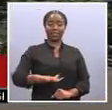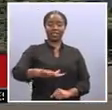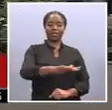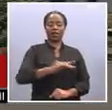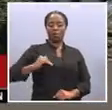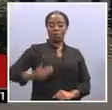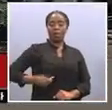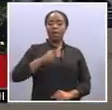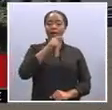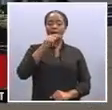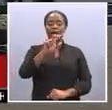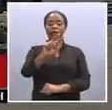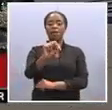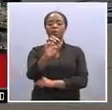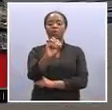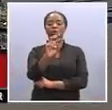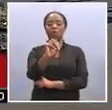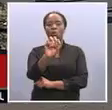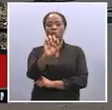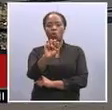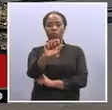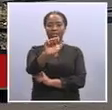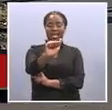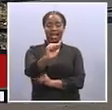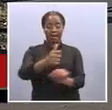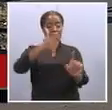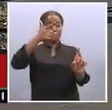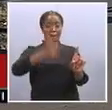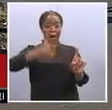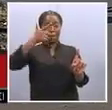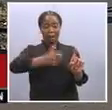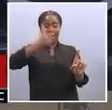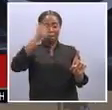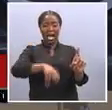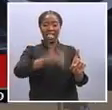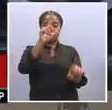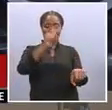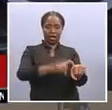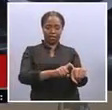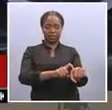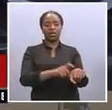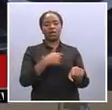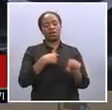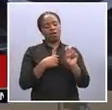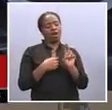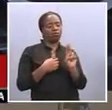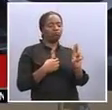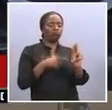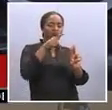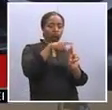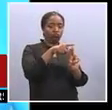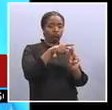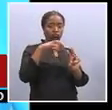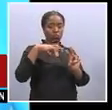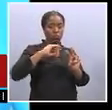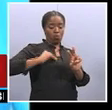Nomsa Maduna was shot 3 times. She was heading to work accompanied by her brother and her 19-year-old